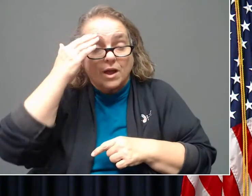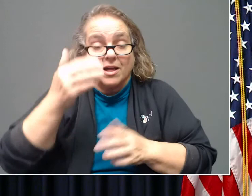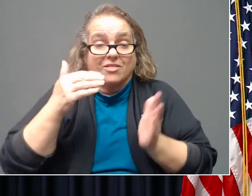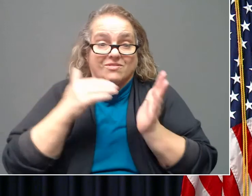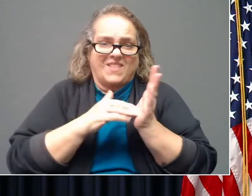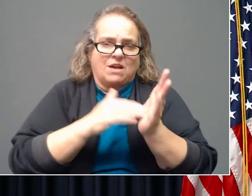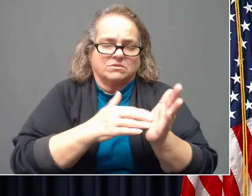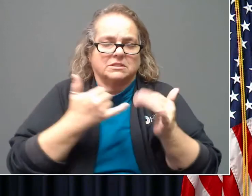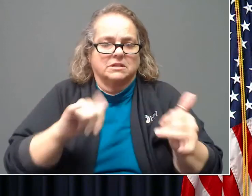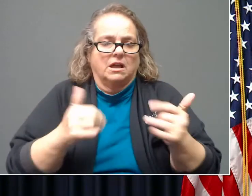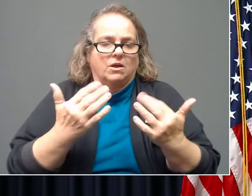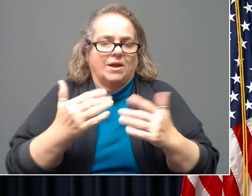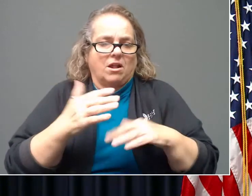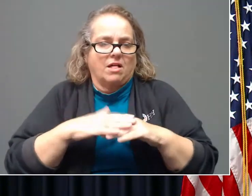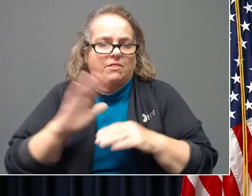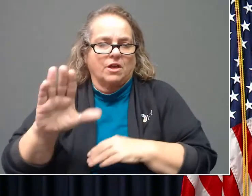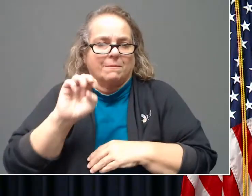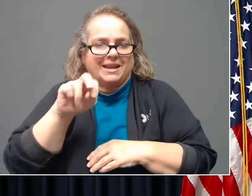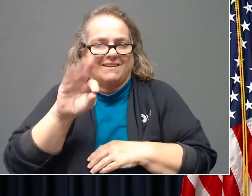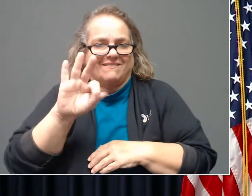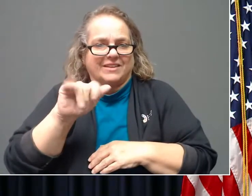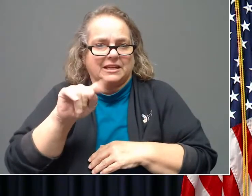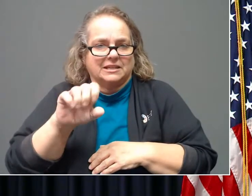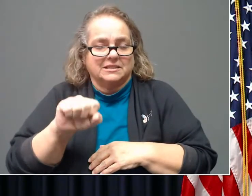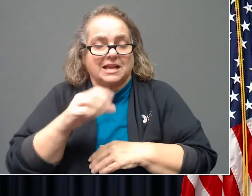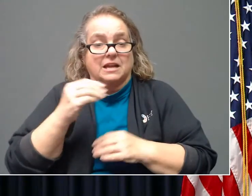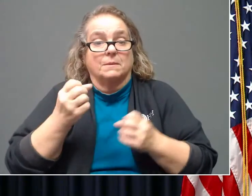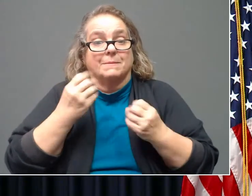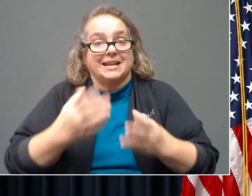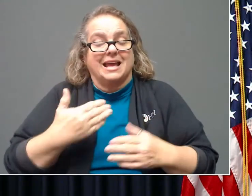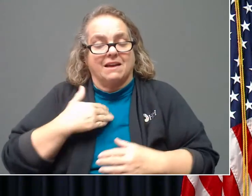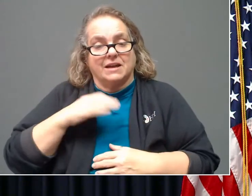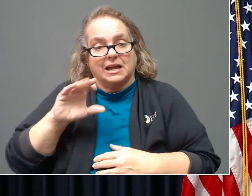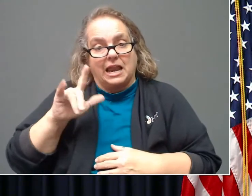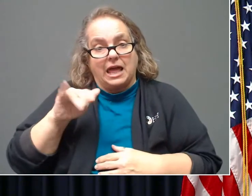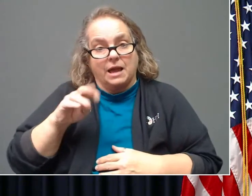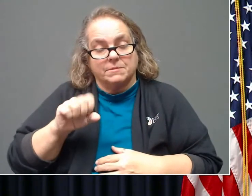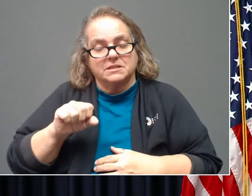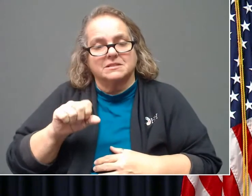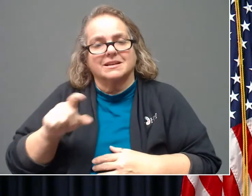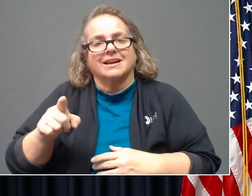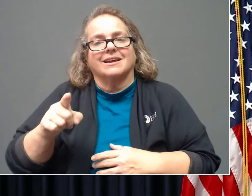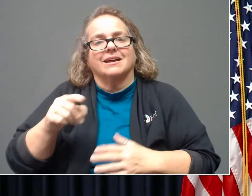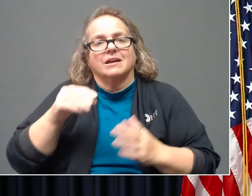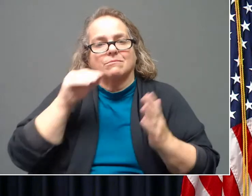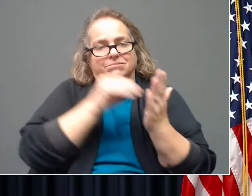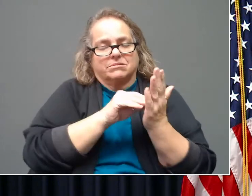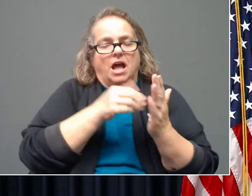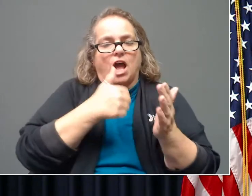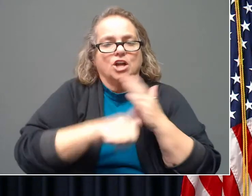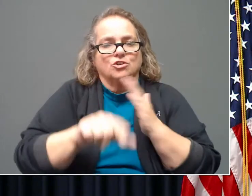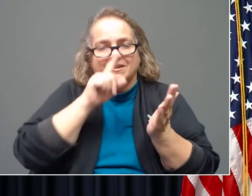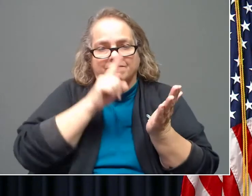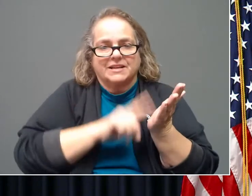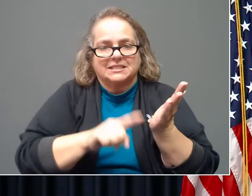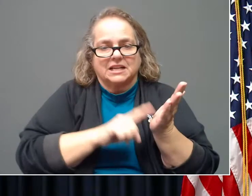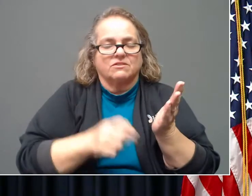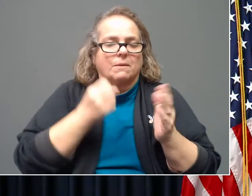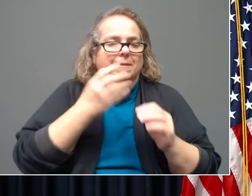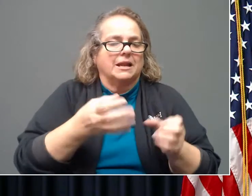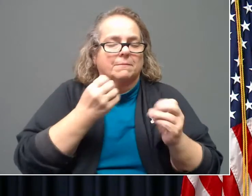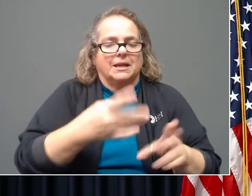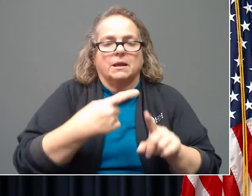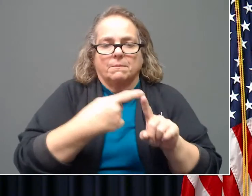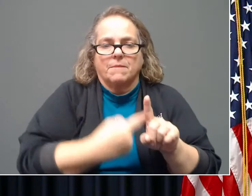on their benefits, and many have claims that have been listed as under investigation for months and months now. How much longer